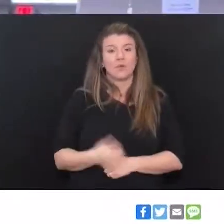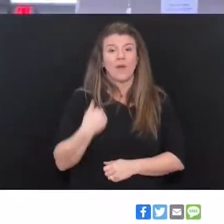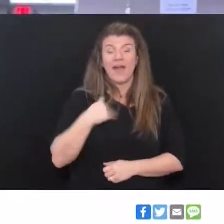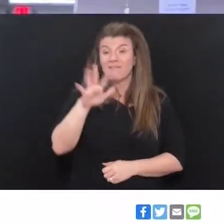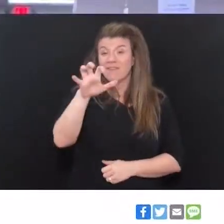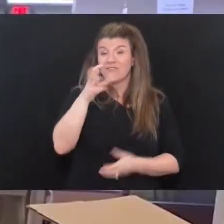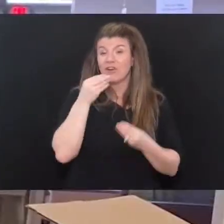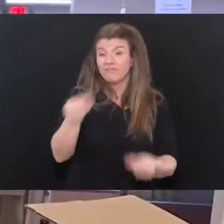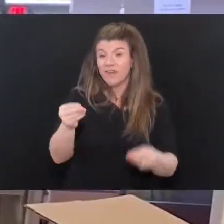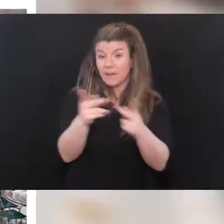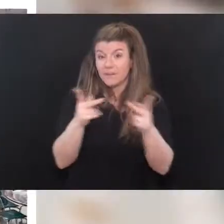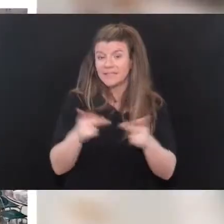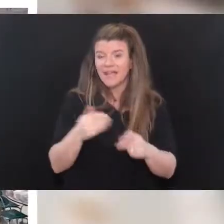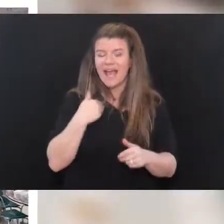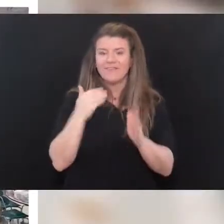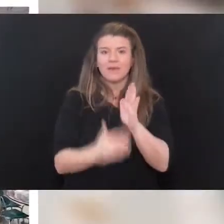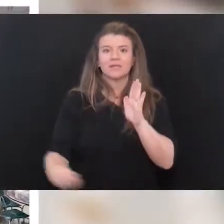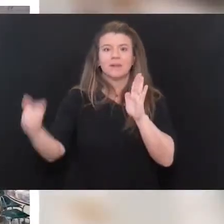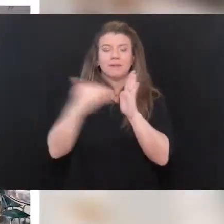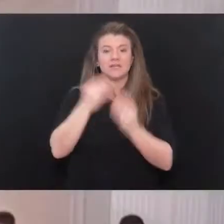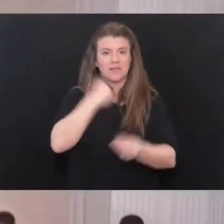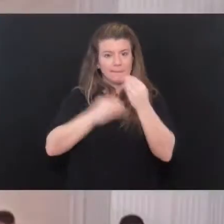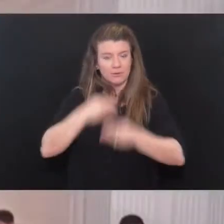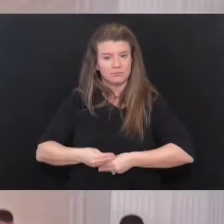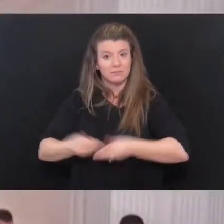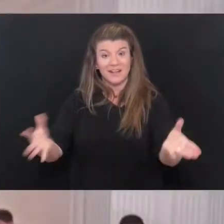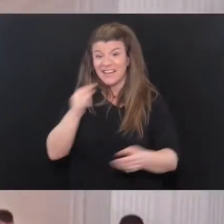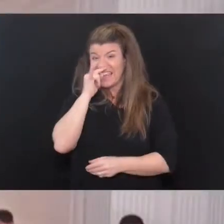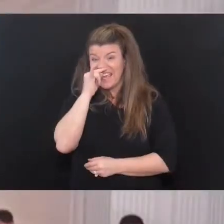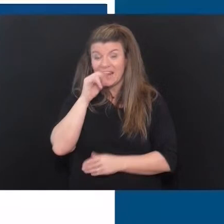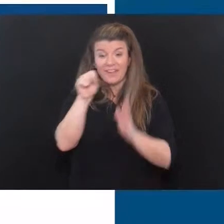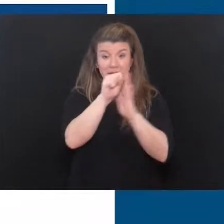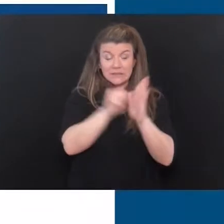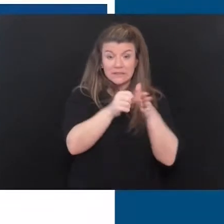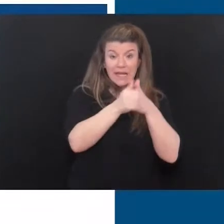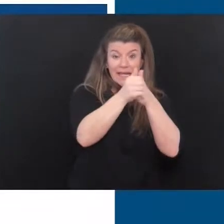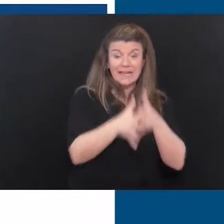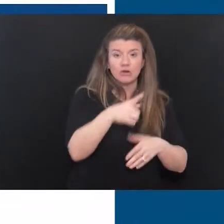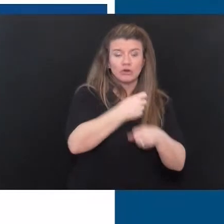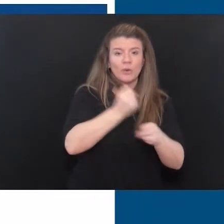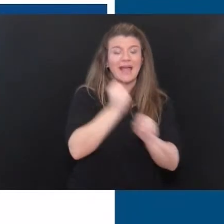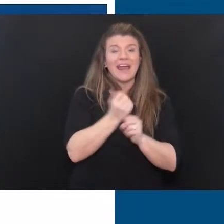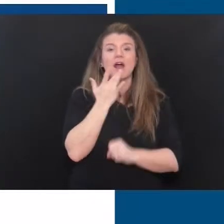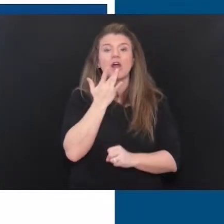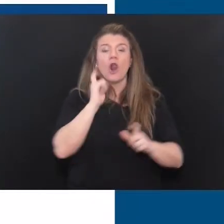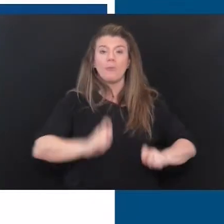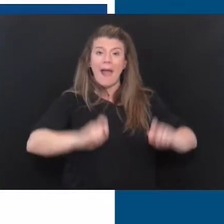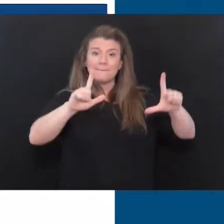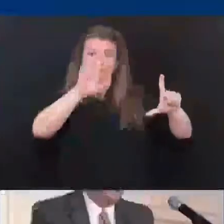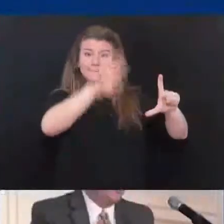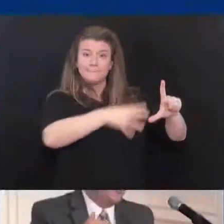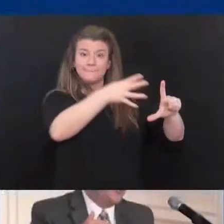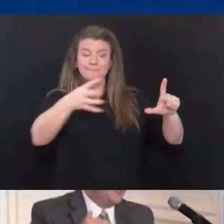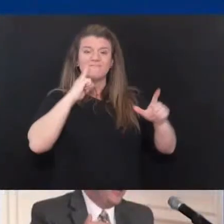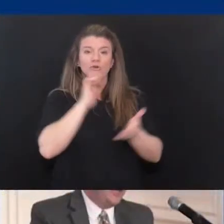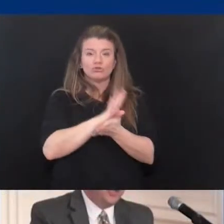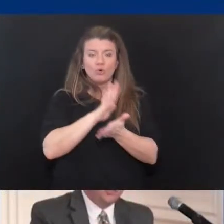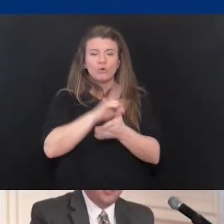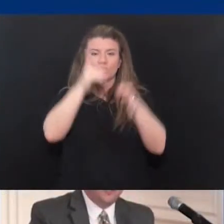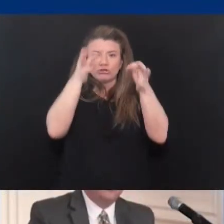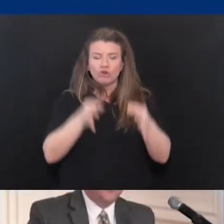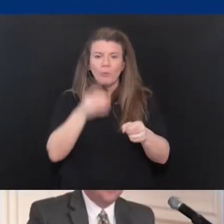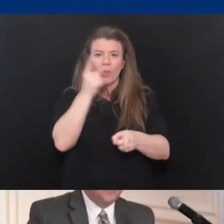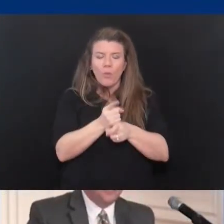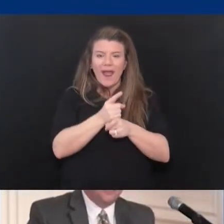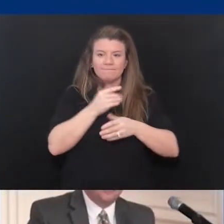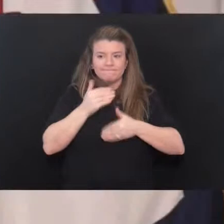that have provided millions of meals to kids. The governor and state leaders created a color-coded county map for schools determining protocol for